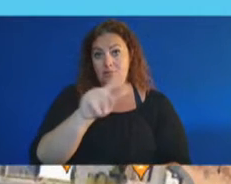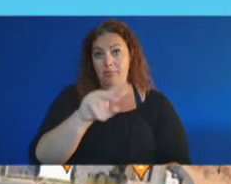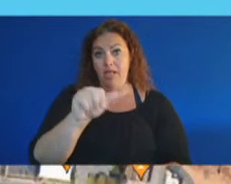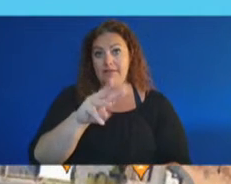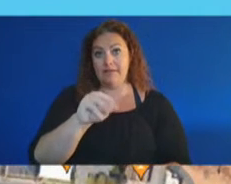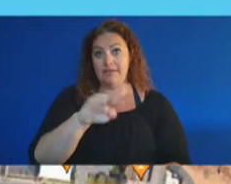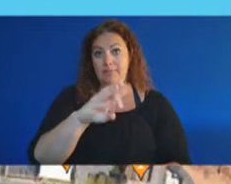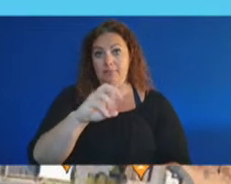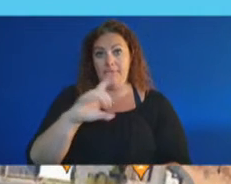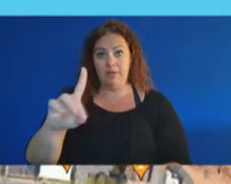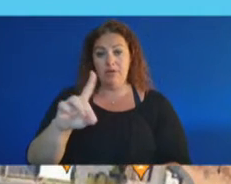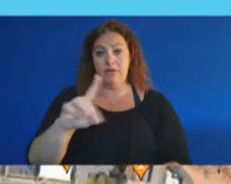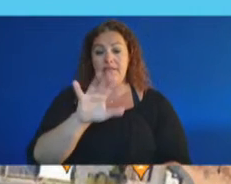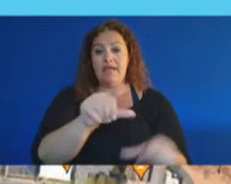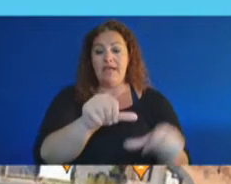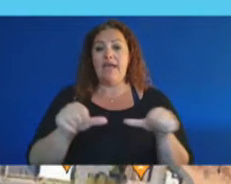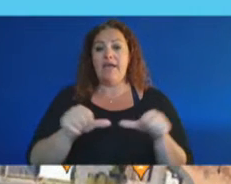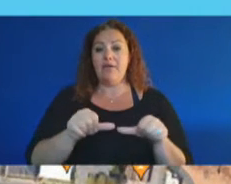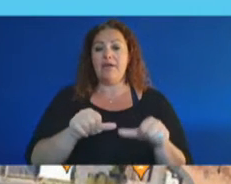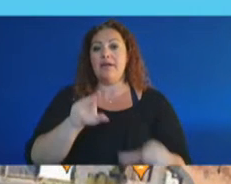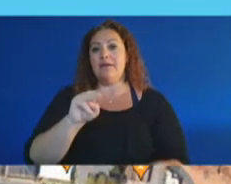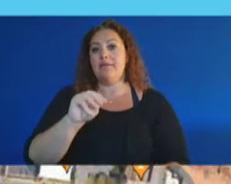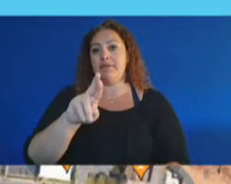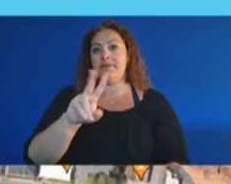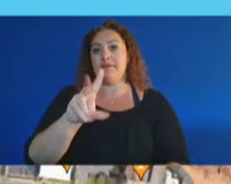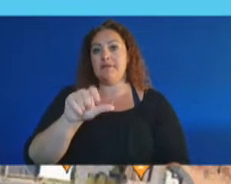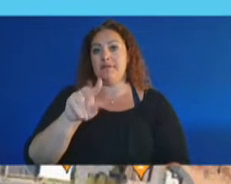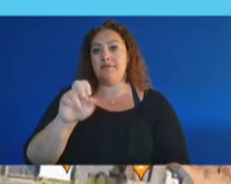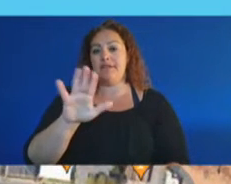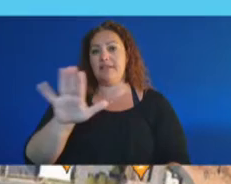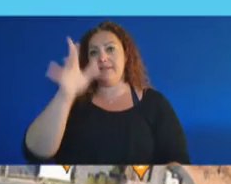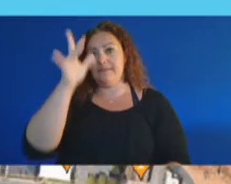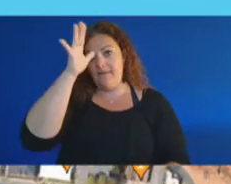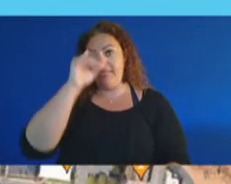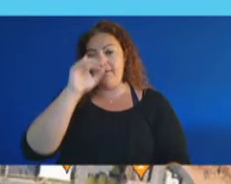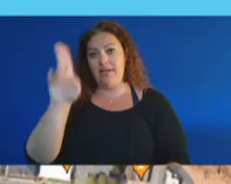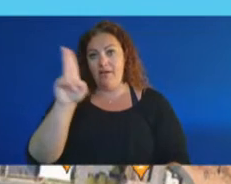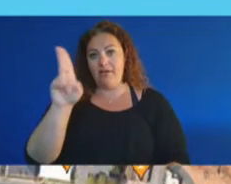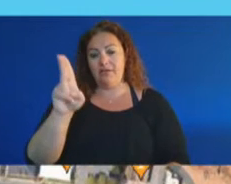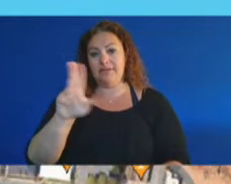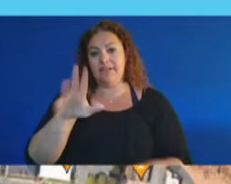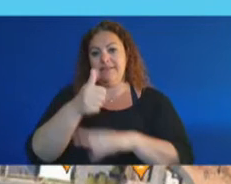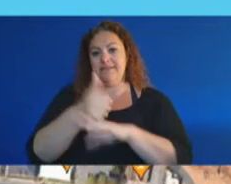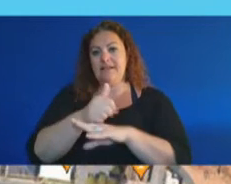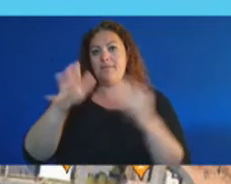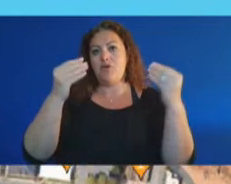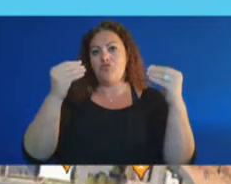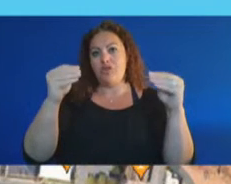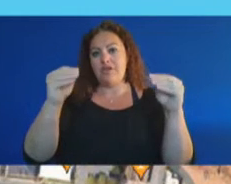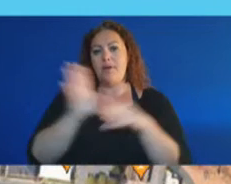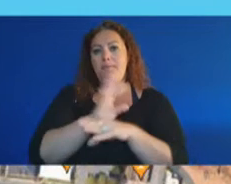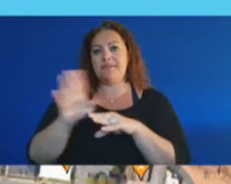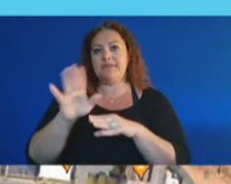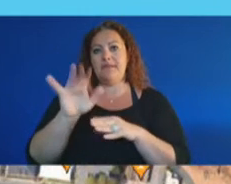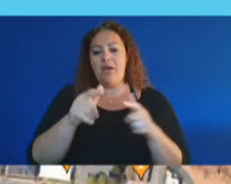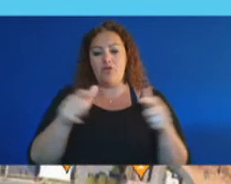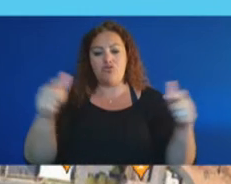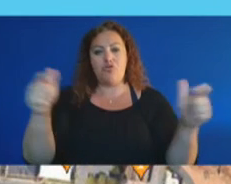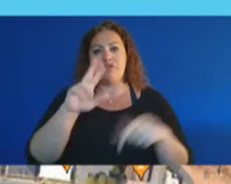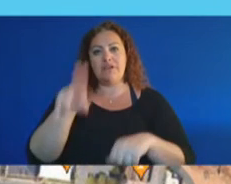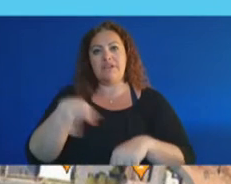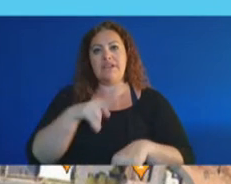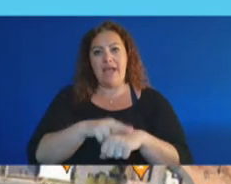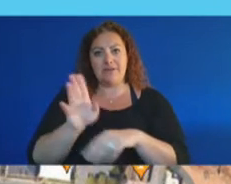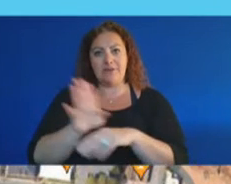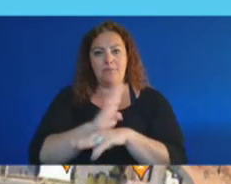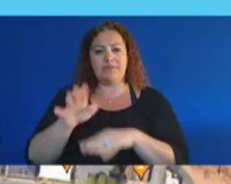where uh Mr lavine's father and his uncles established their retail businesses uh That Grew into National businesses so